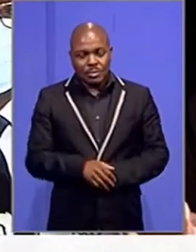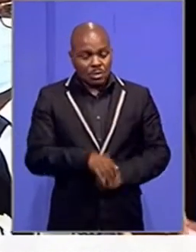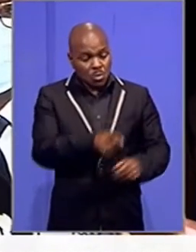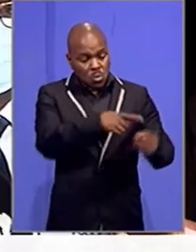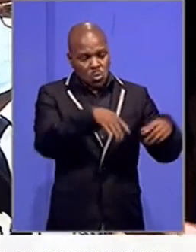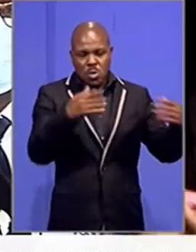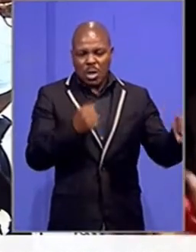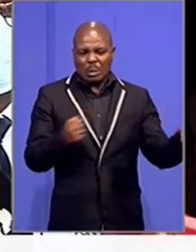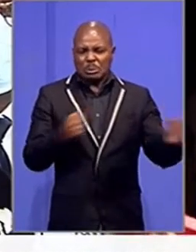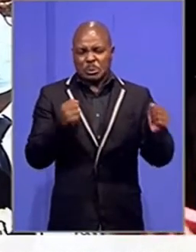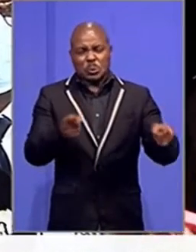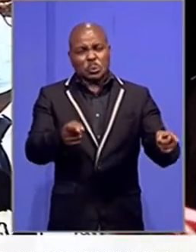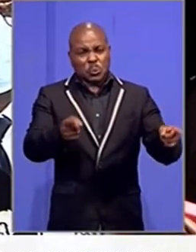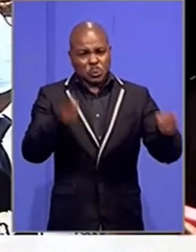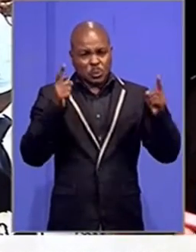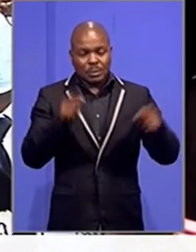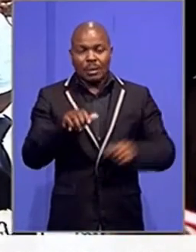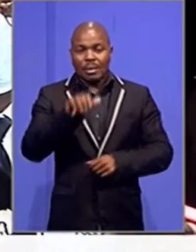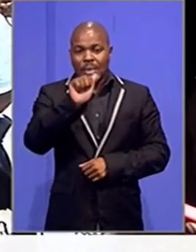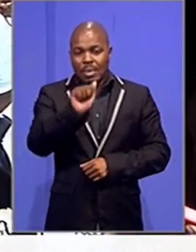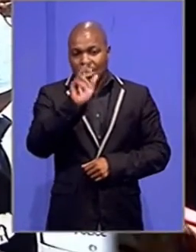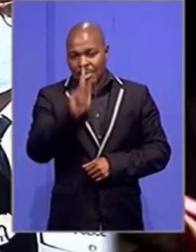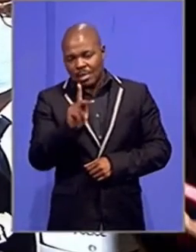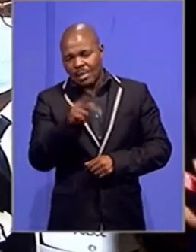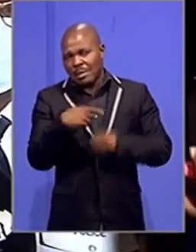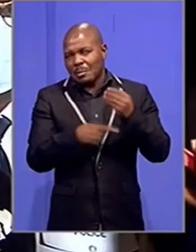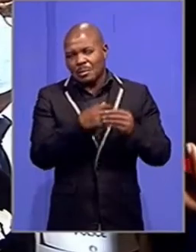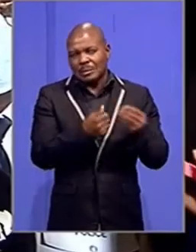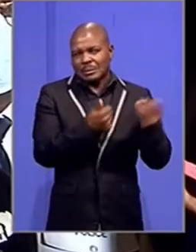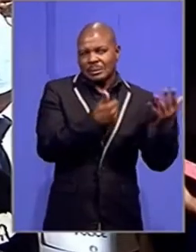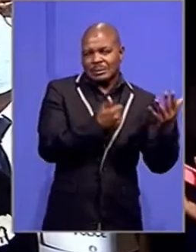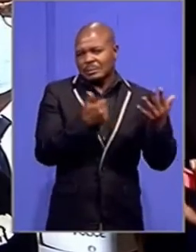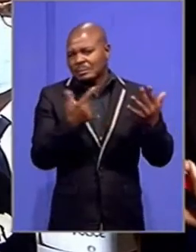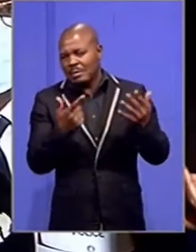they all have mostly AKs, about 6 or 7 AKs here,